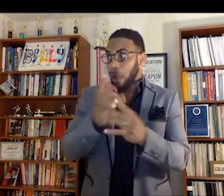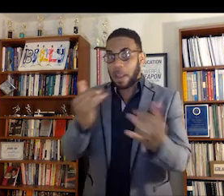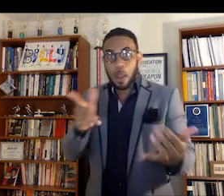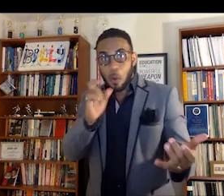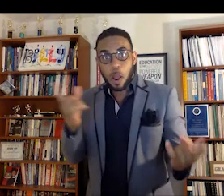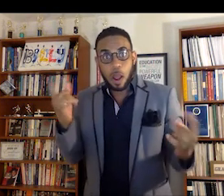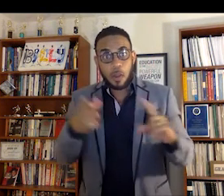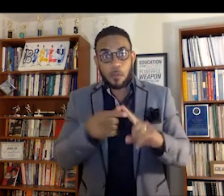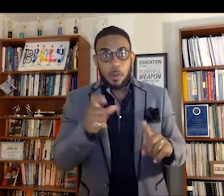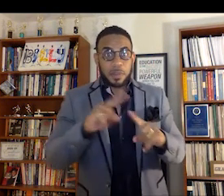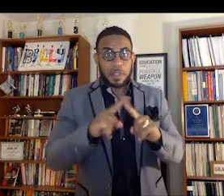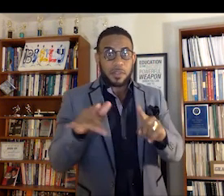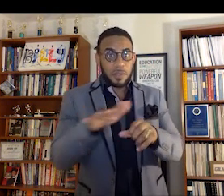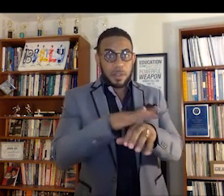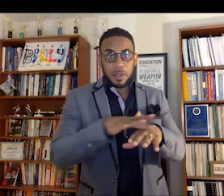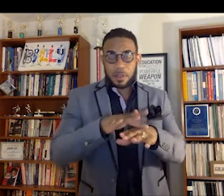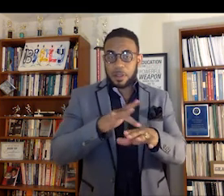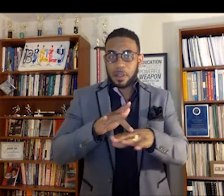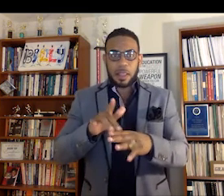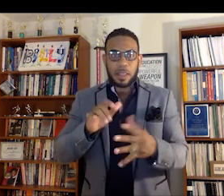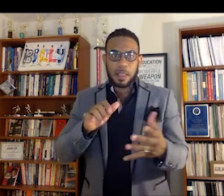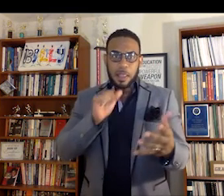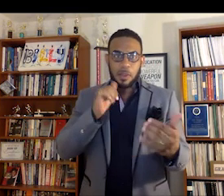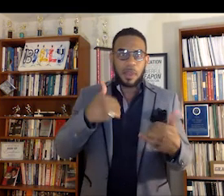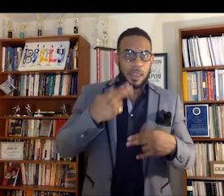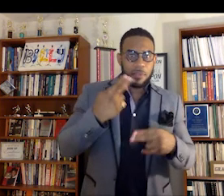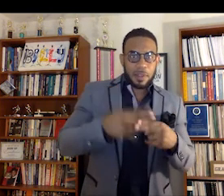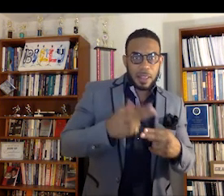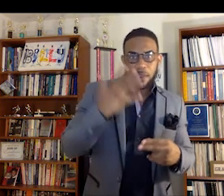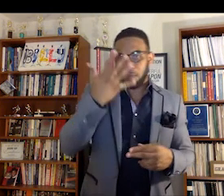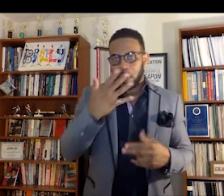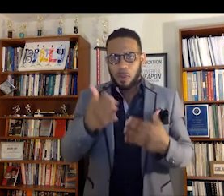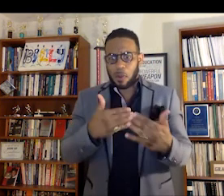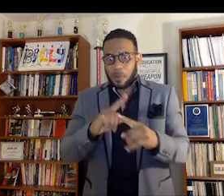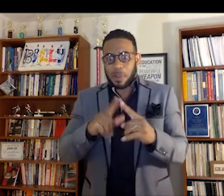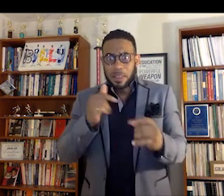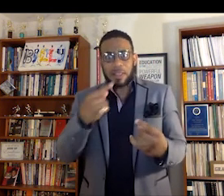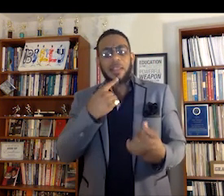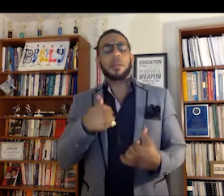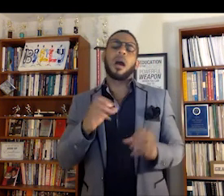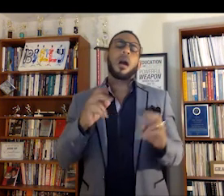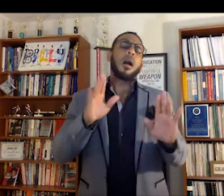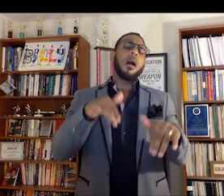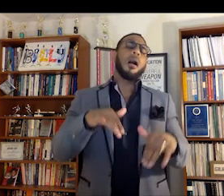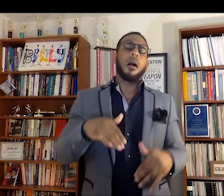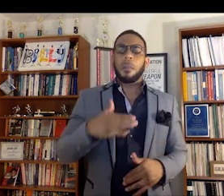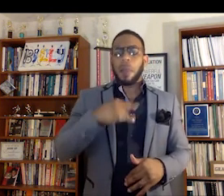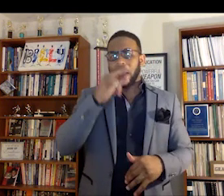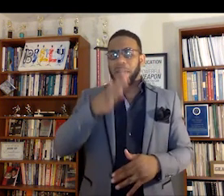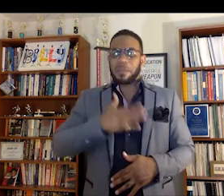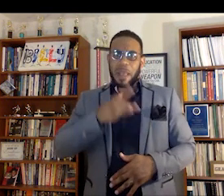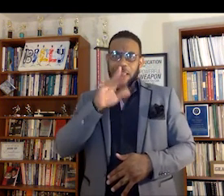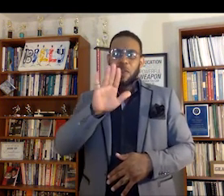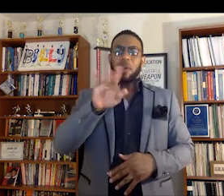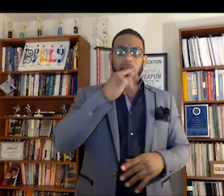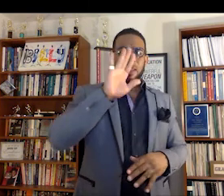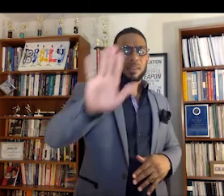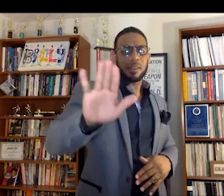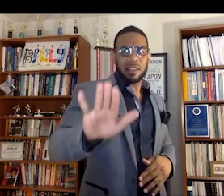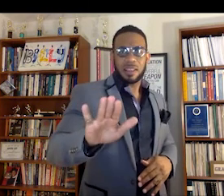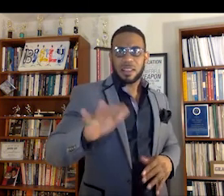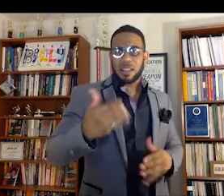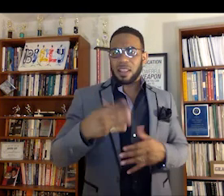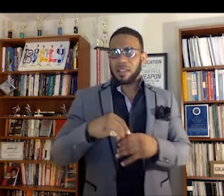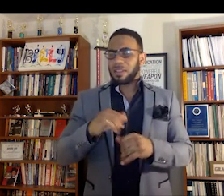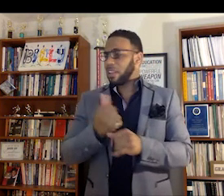who are coming from different spaces. They don't have names and faces or whatever, but they're telling me, oh no, but my kid is my kid and your kid is your kid. And equity